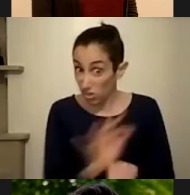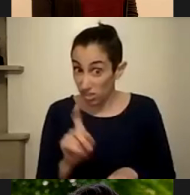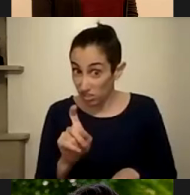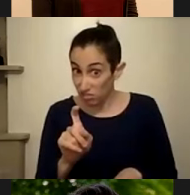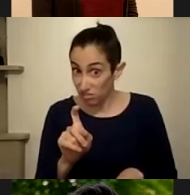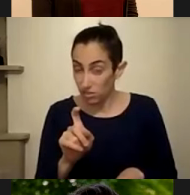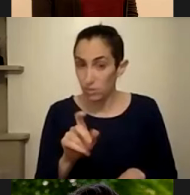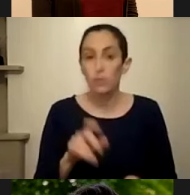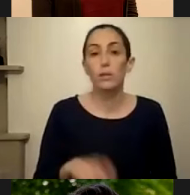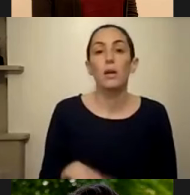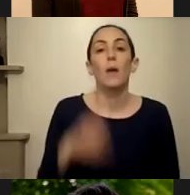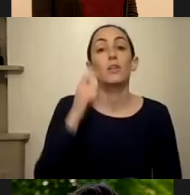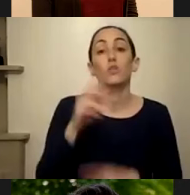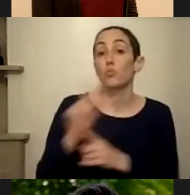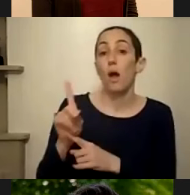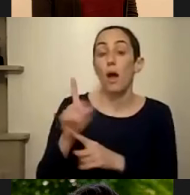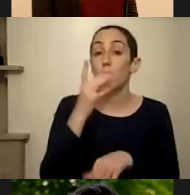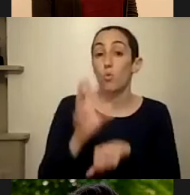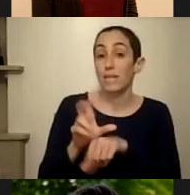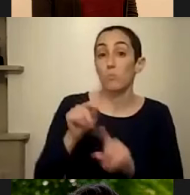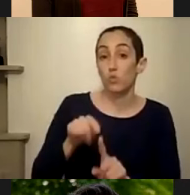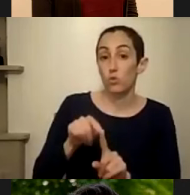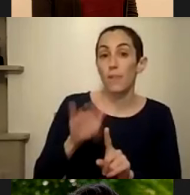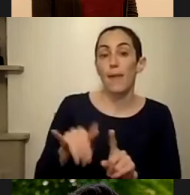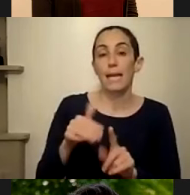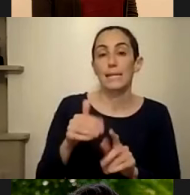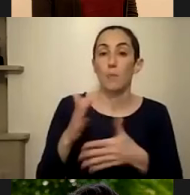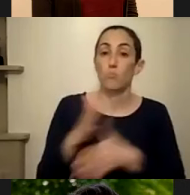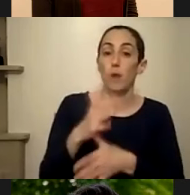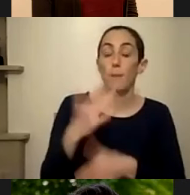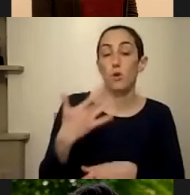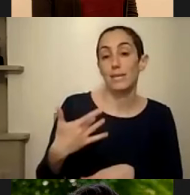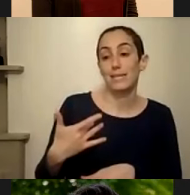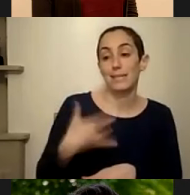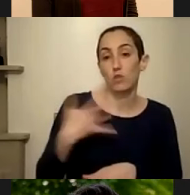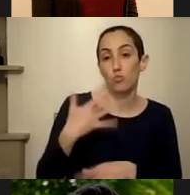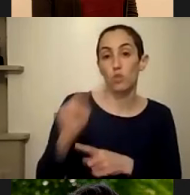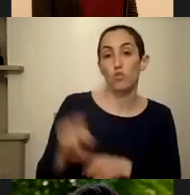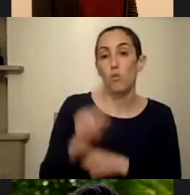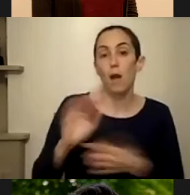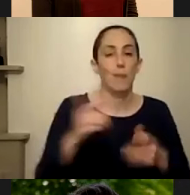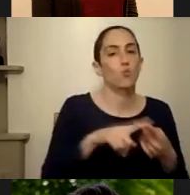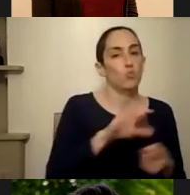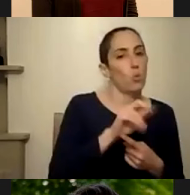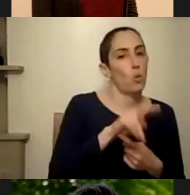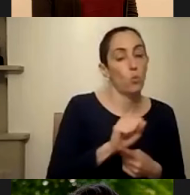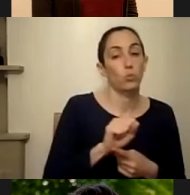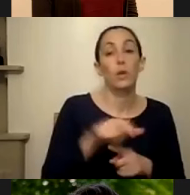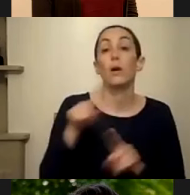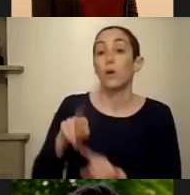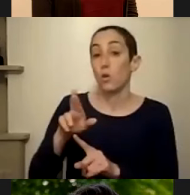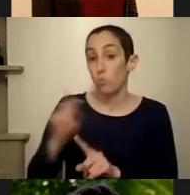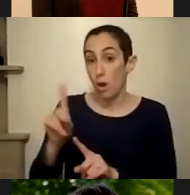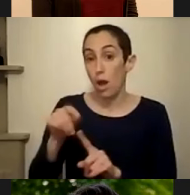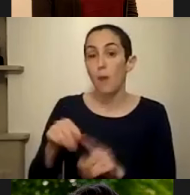rod photoreceptors are the primary sensory neuron, compared to cones, rod photoreceptors are more